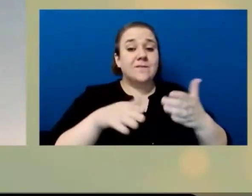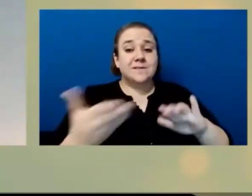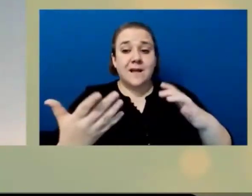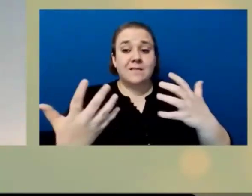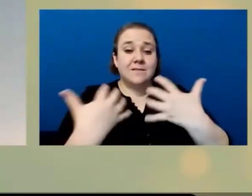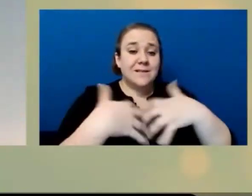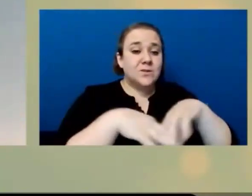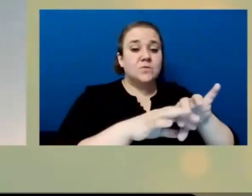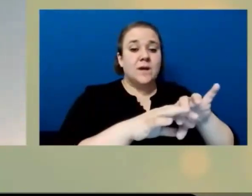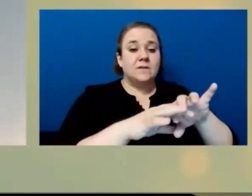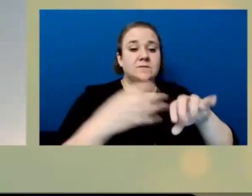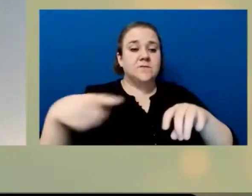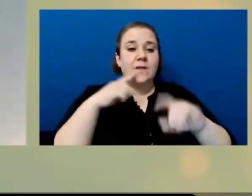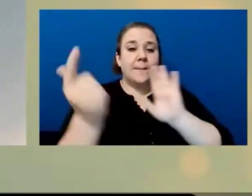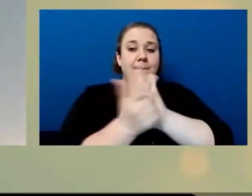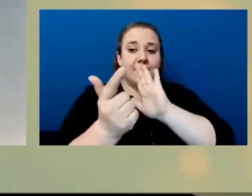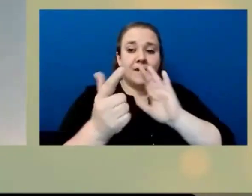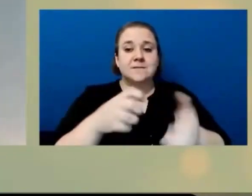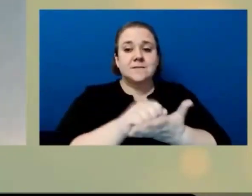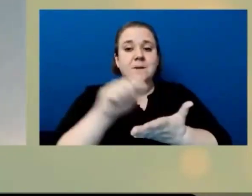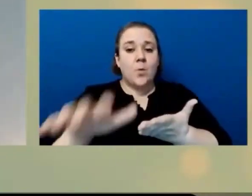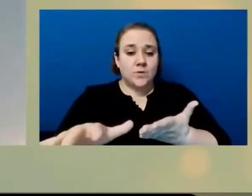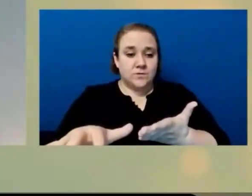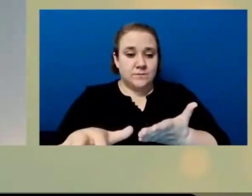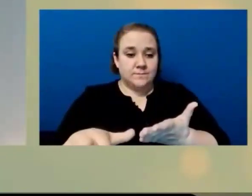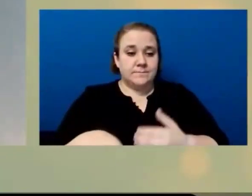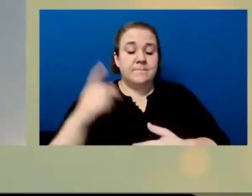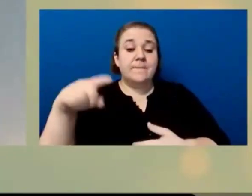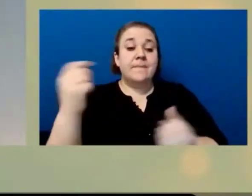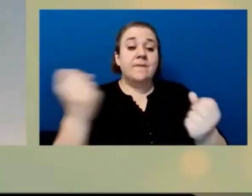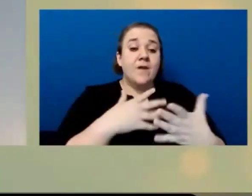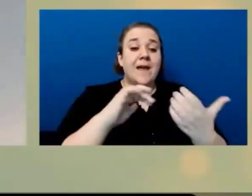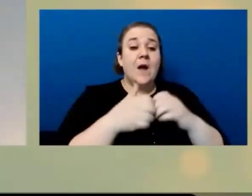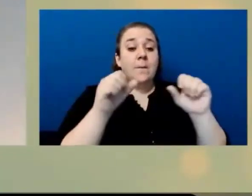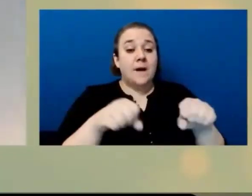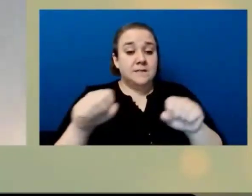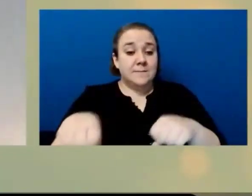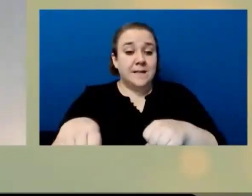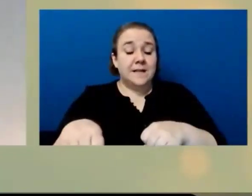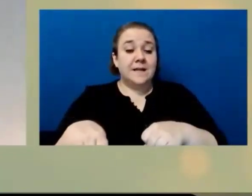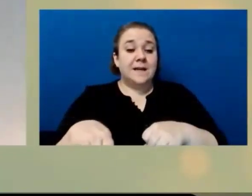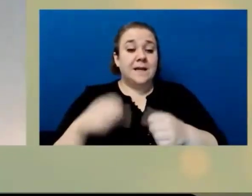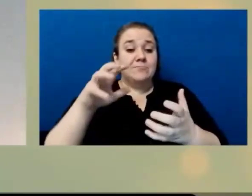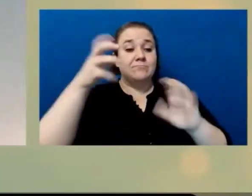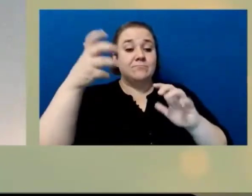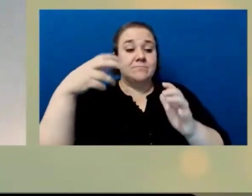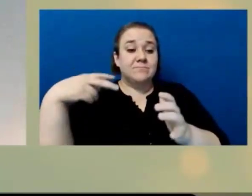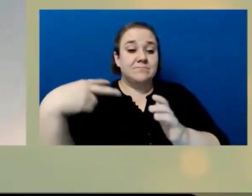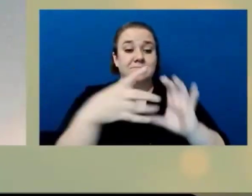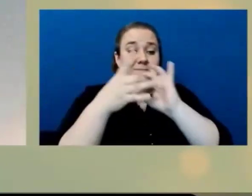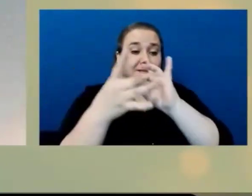are afraid of the way curiosity unfolds into deeper mystery, so they are defunding